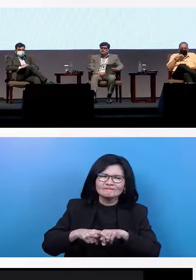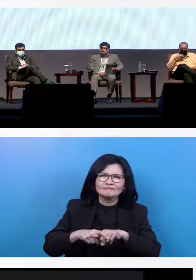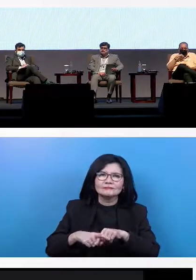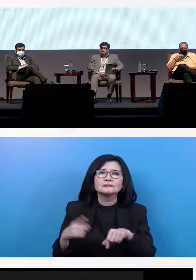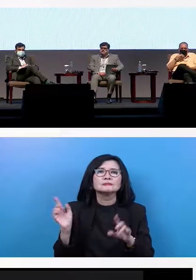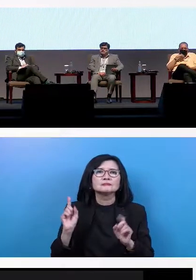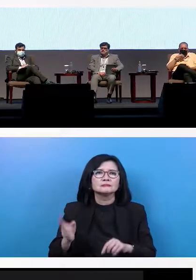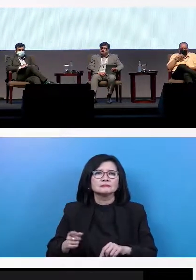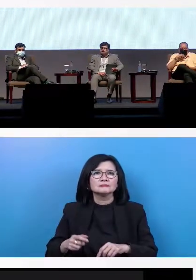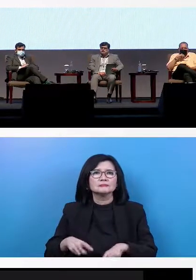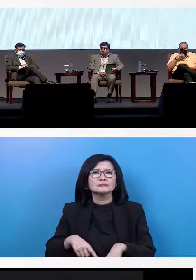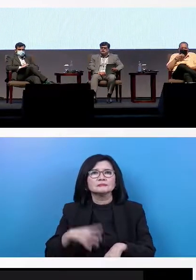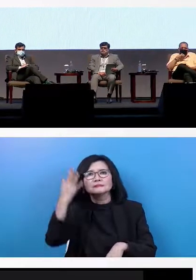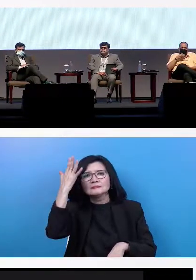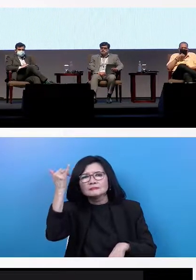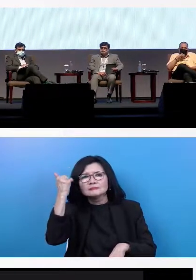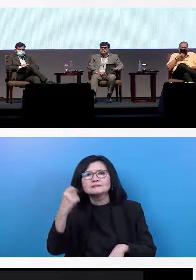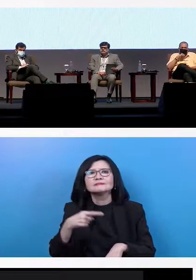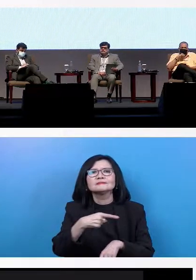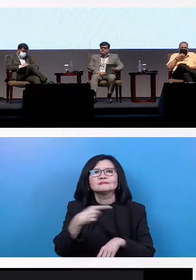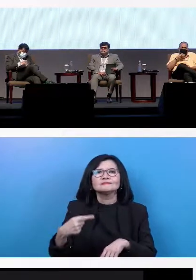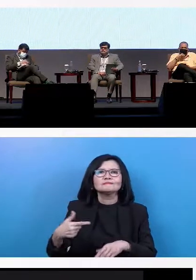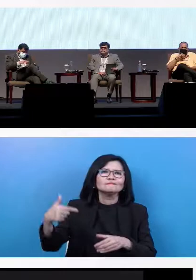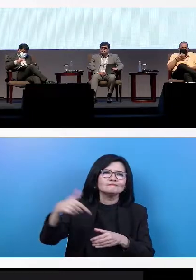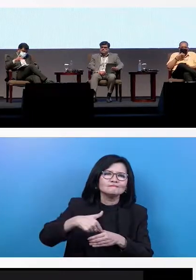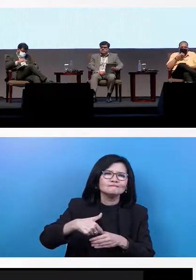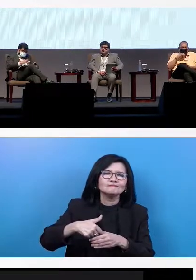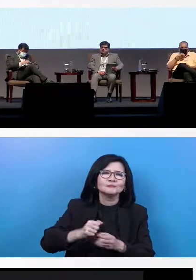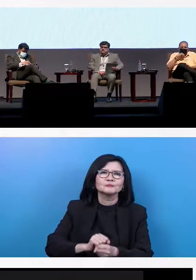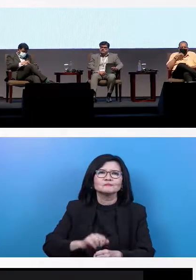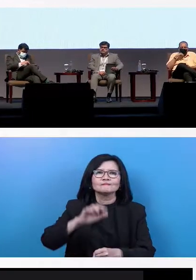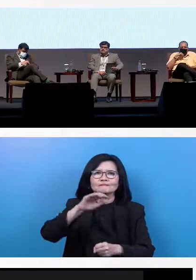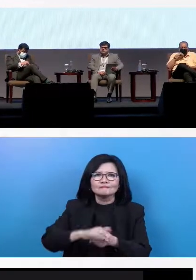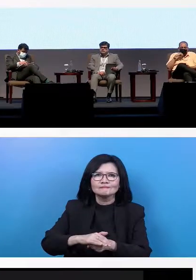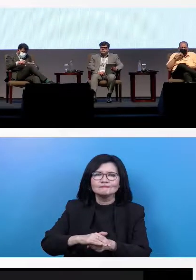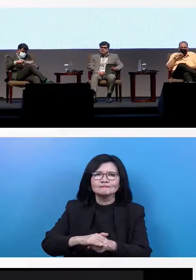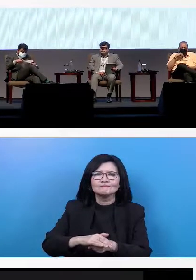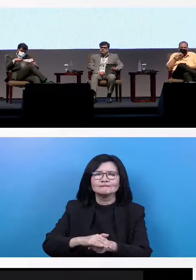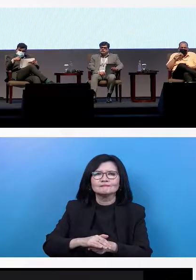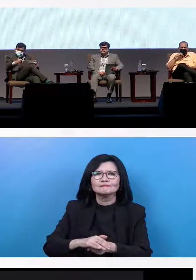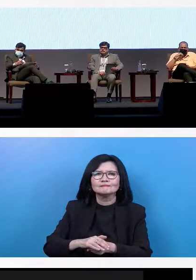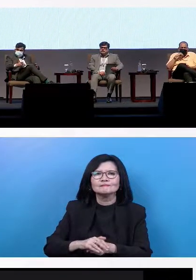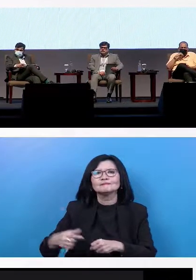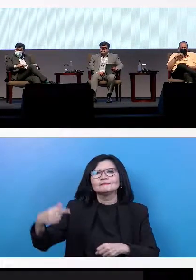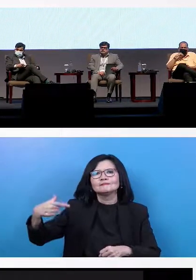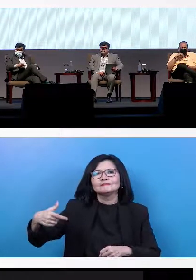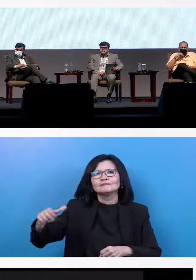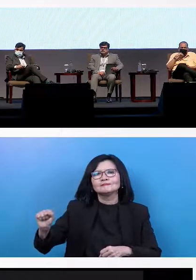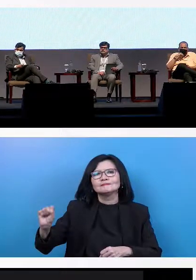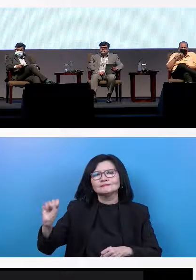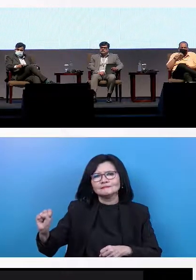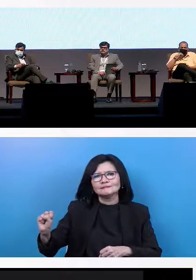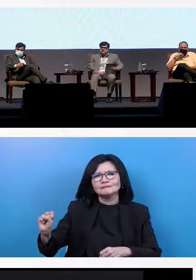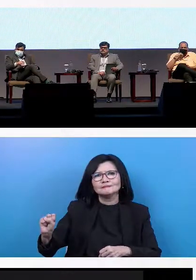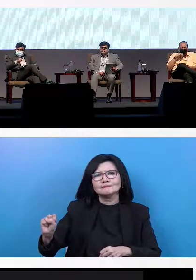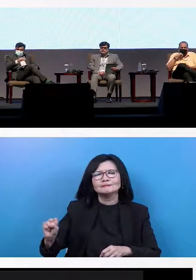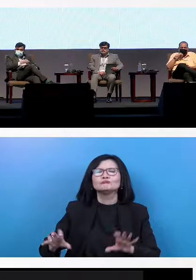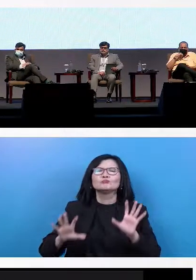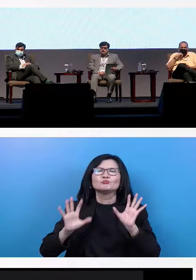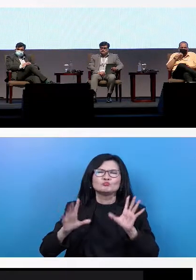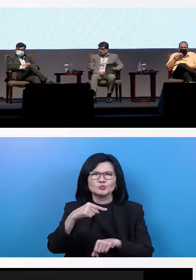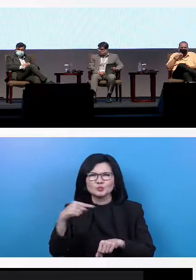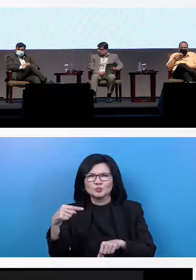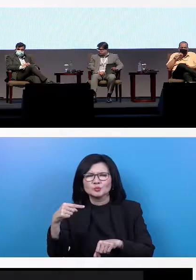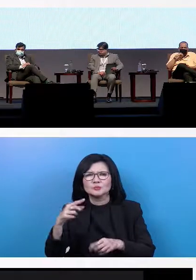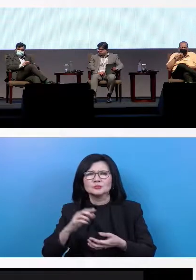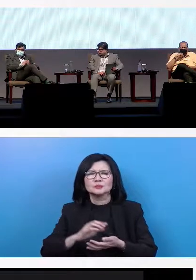fuel, gas, and other essential community. It has become a more critical factor,